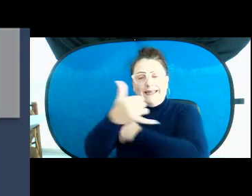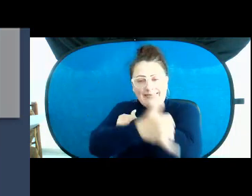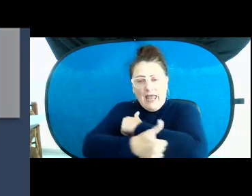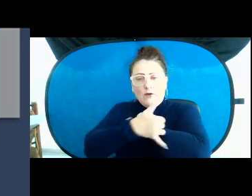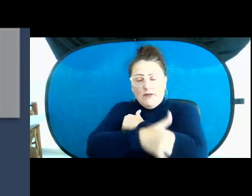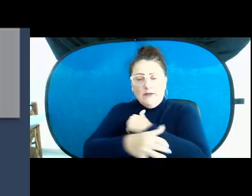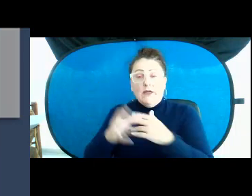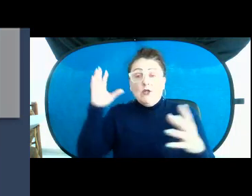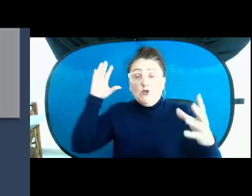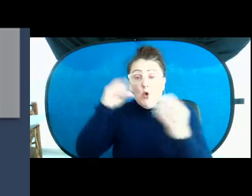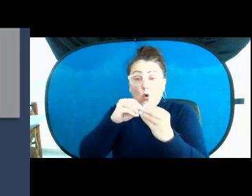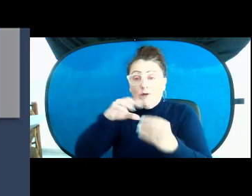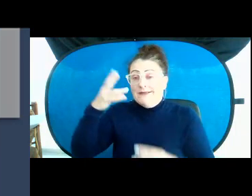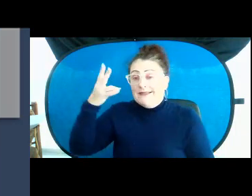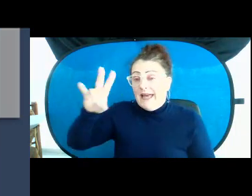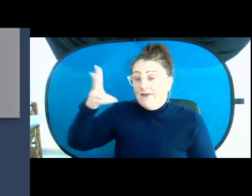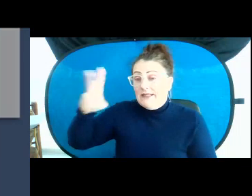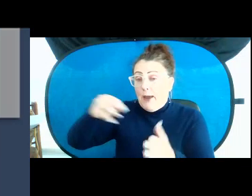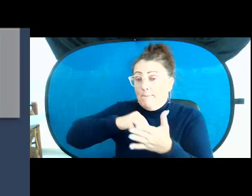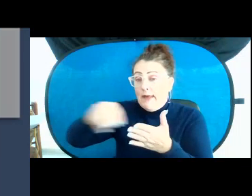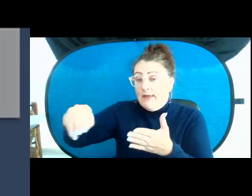a total of